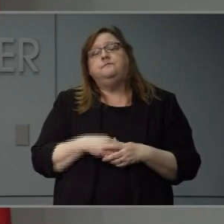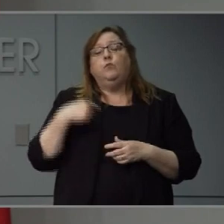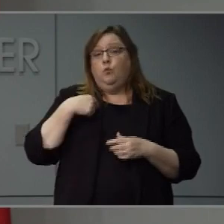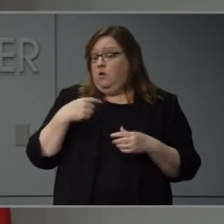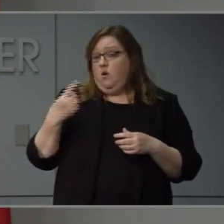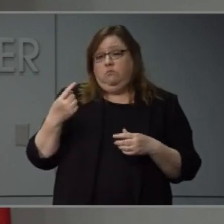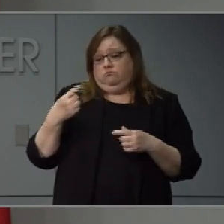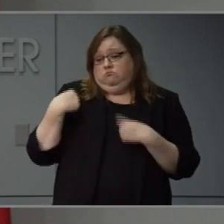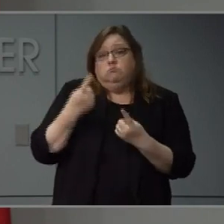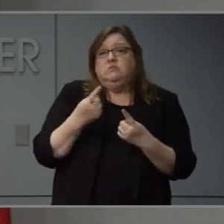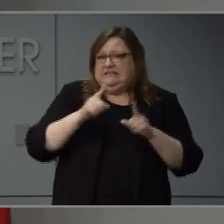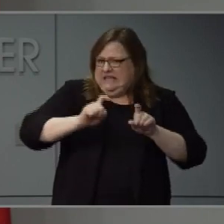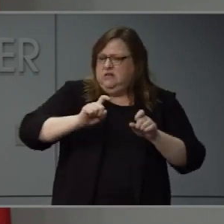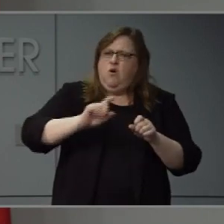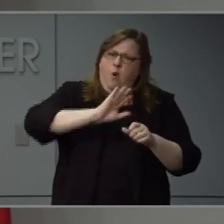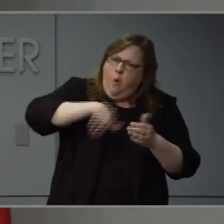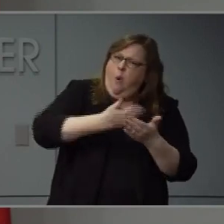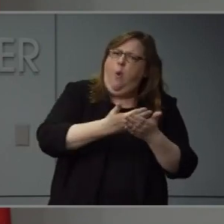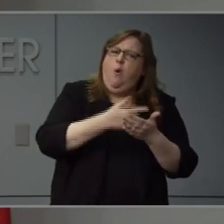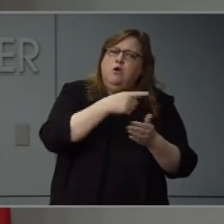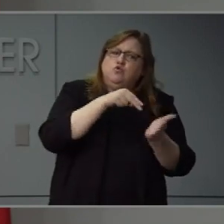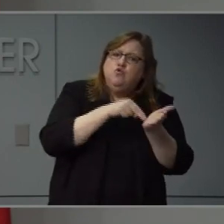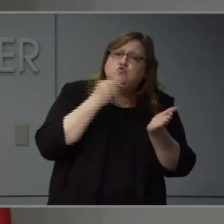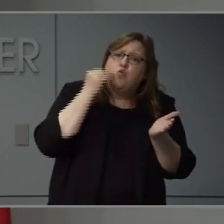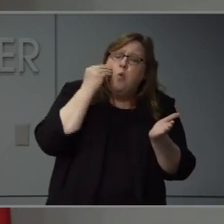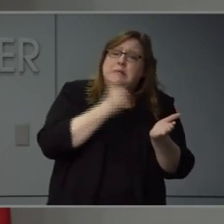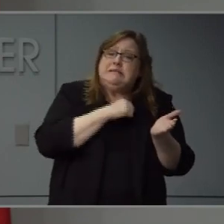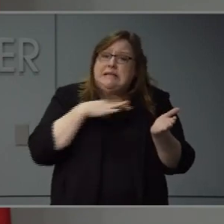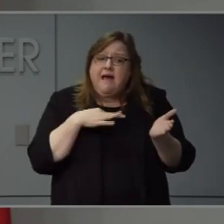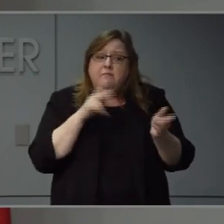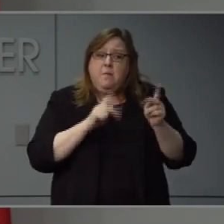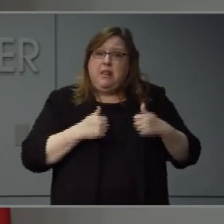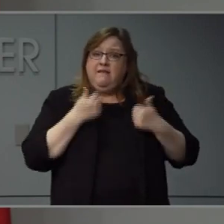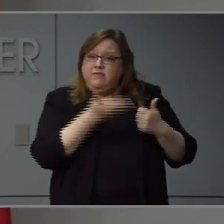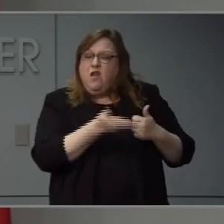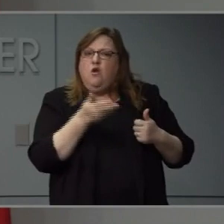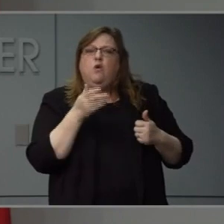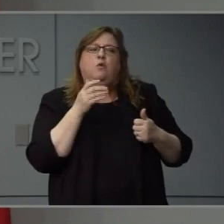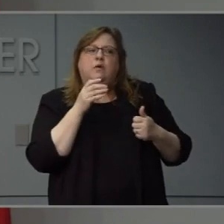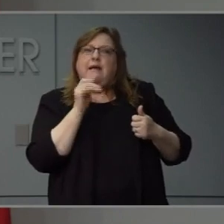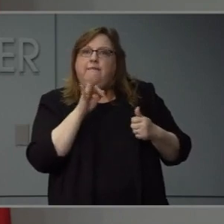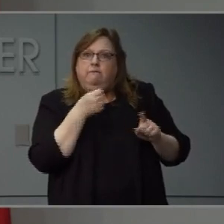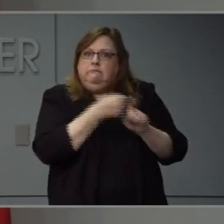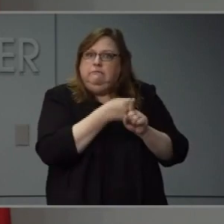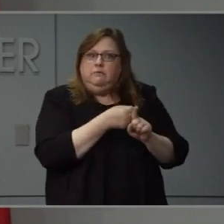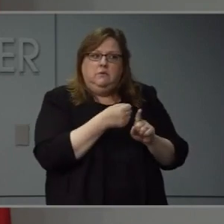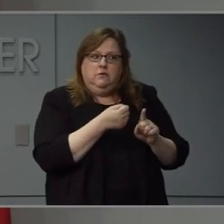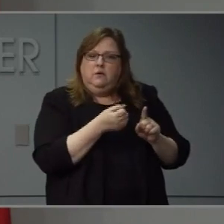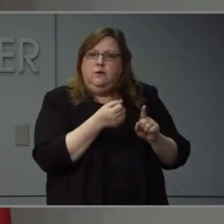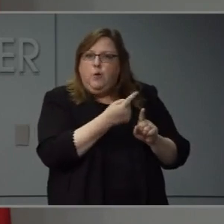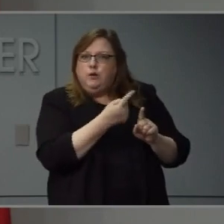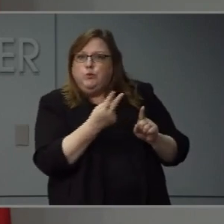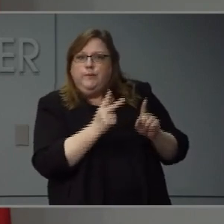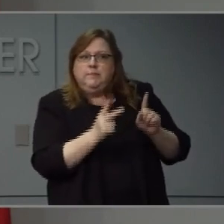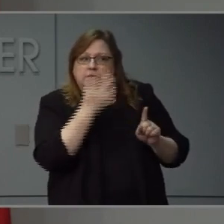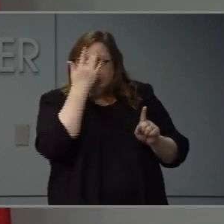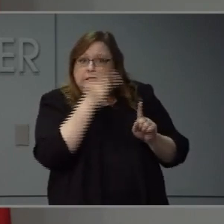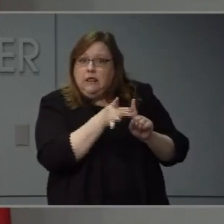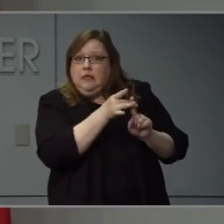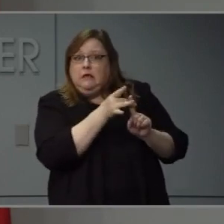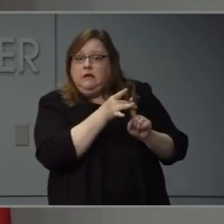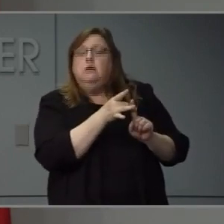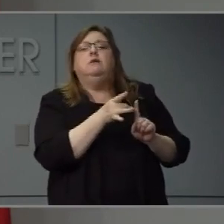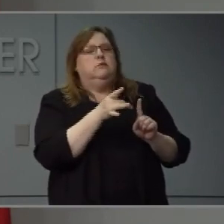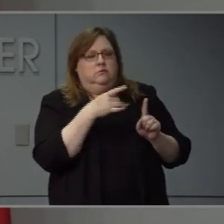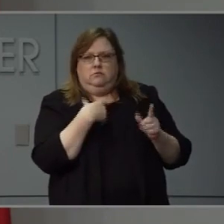home residents and staff when there is an outbreak. We're now moving to say we need periodic testing regardless of outbreak or